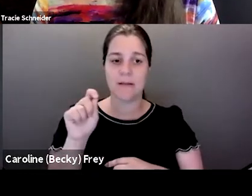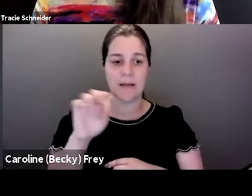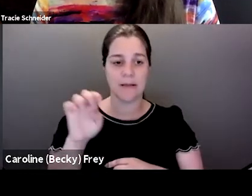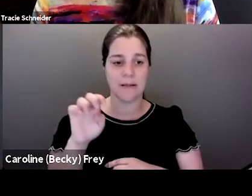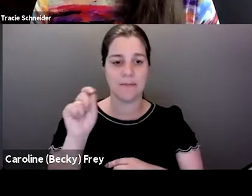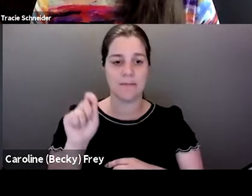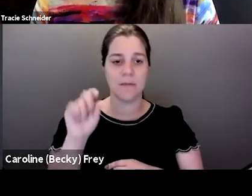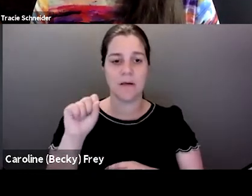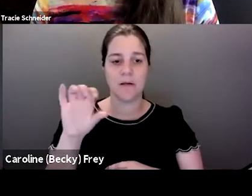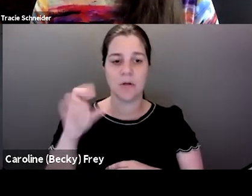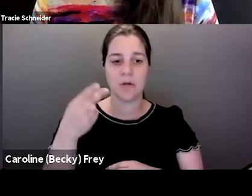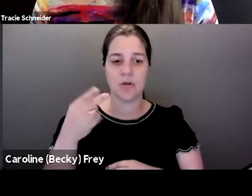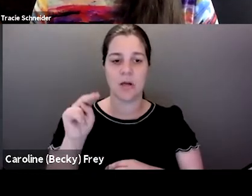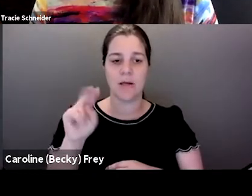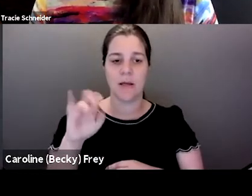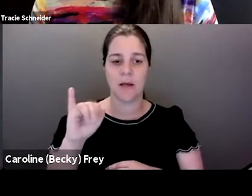tracie.e.schneider, that's